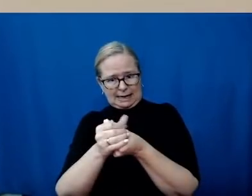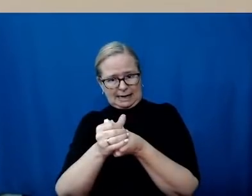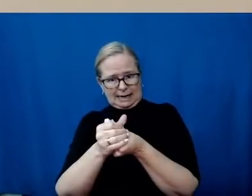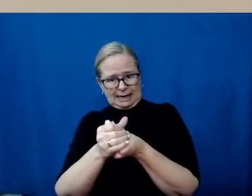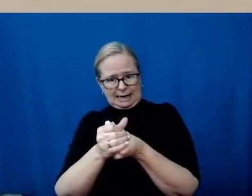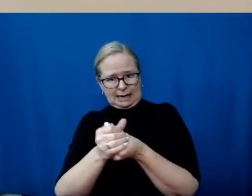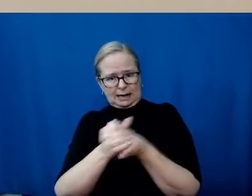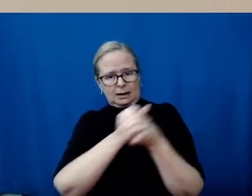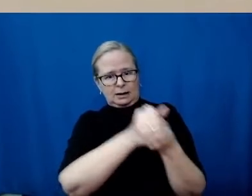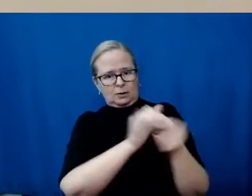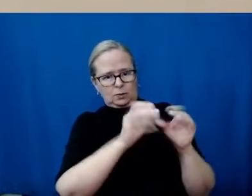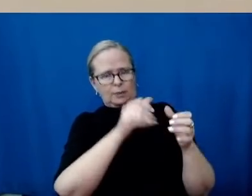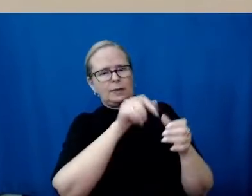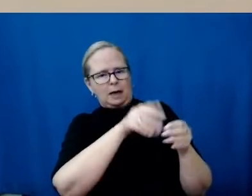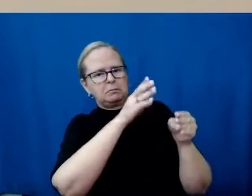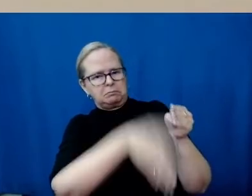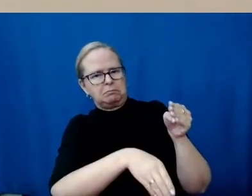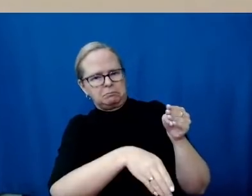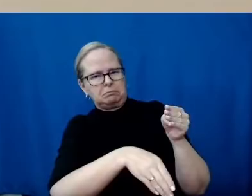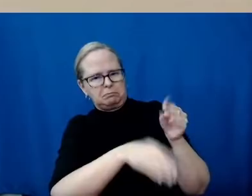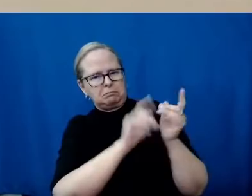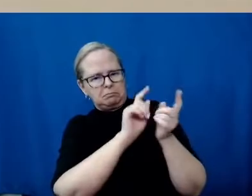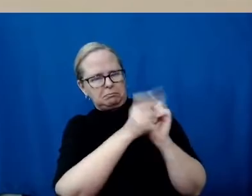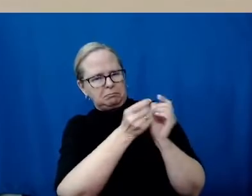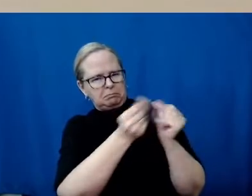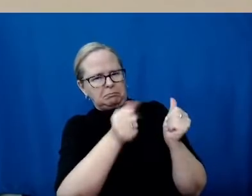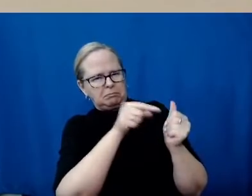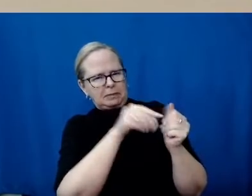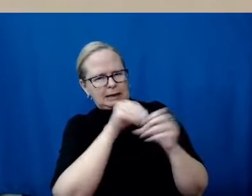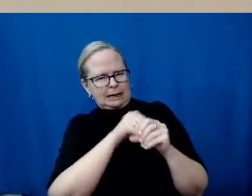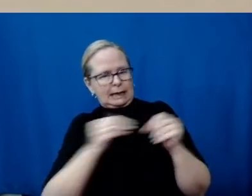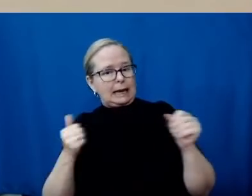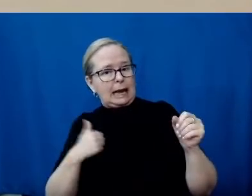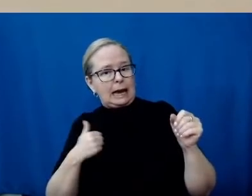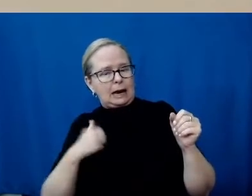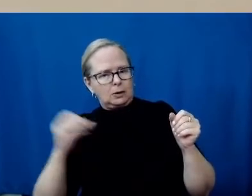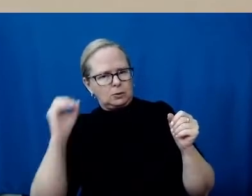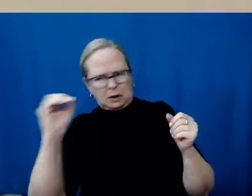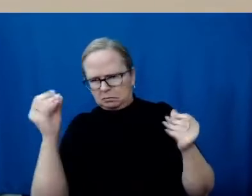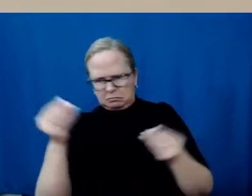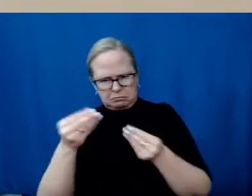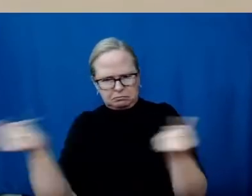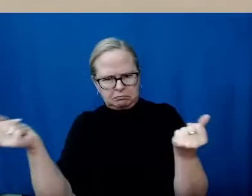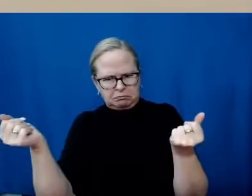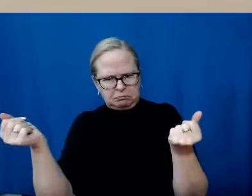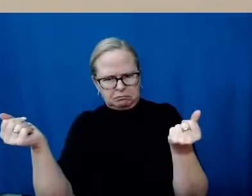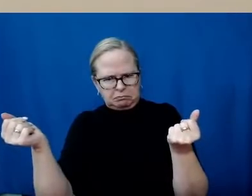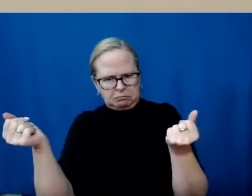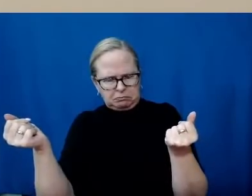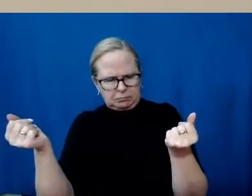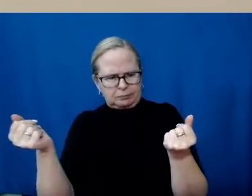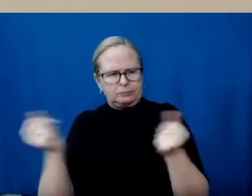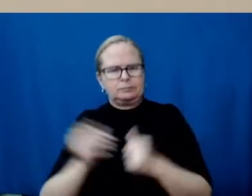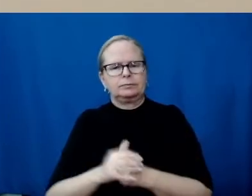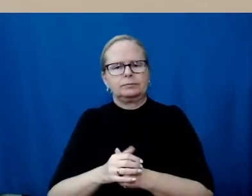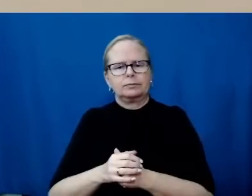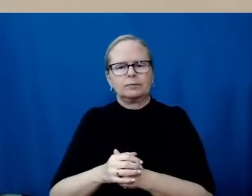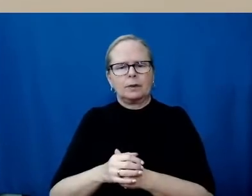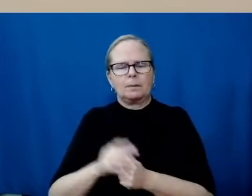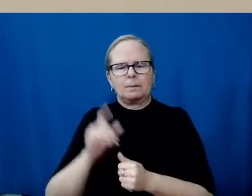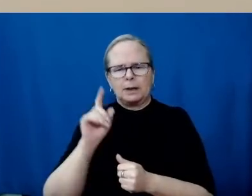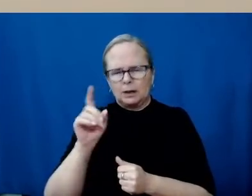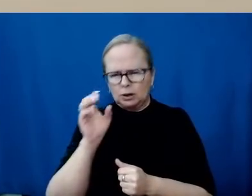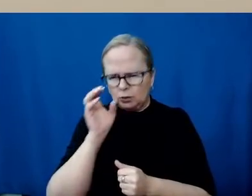in Canada. So like all this endemicity narrative is very strange in this way,